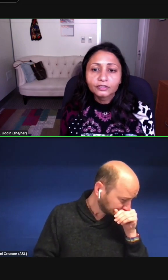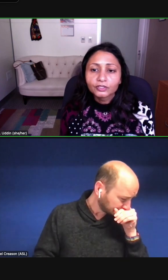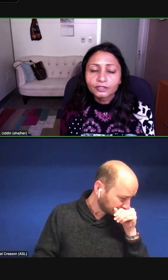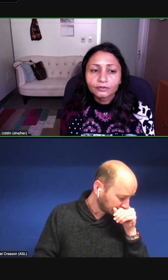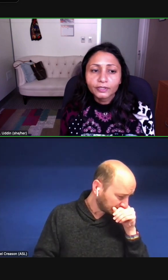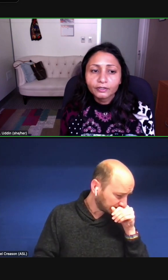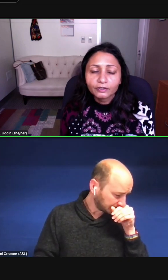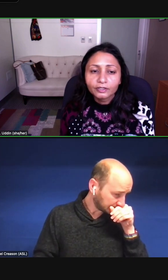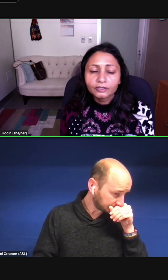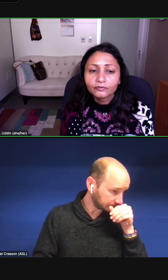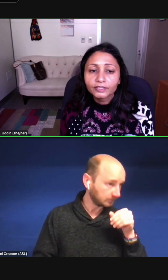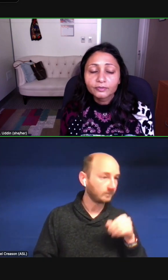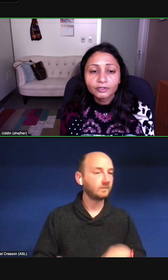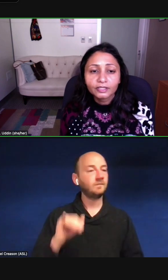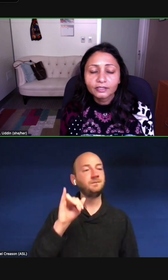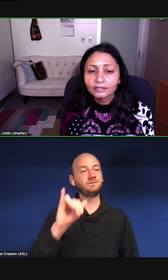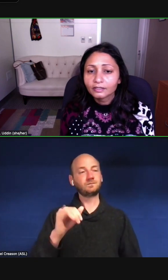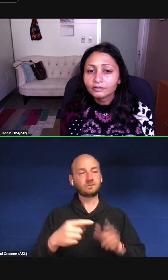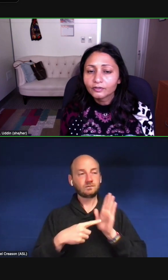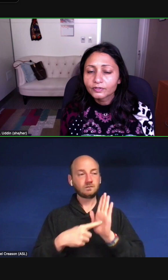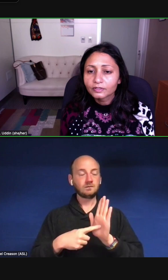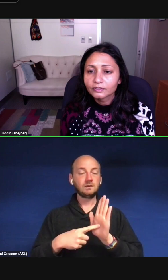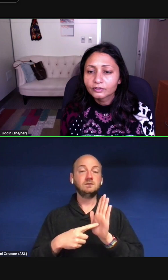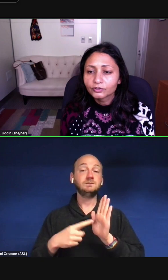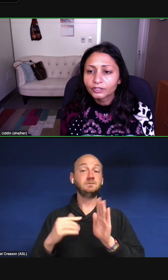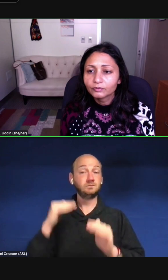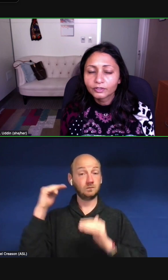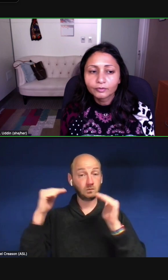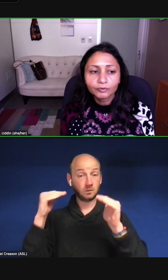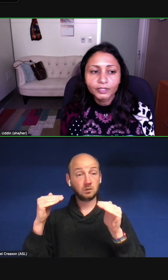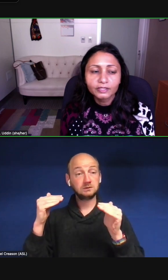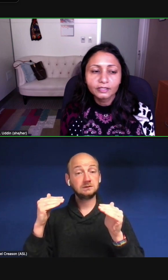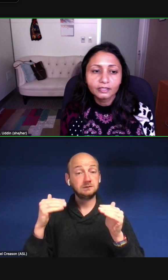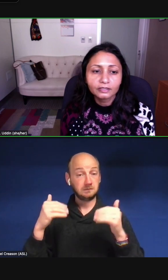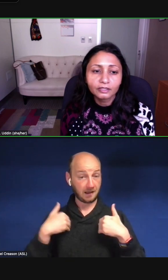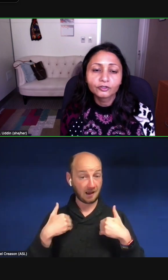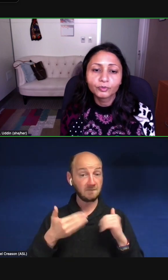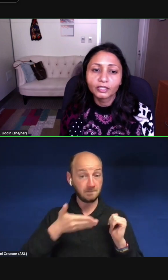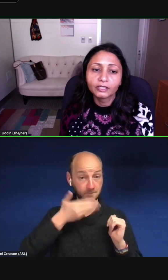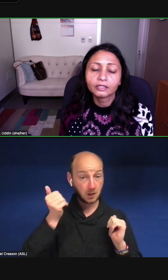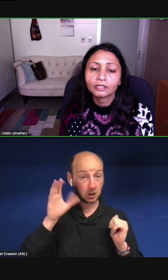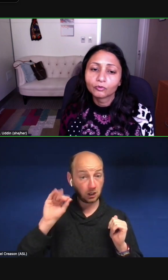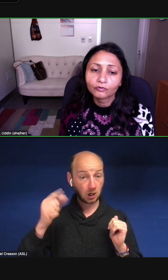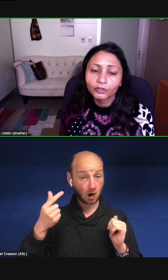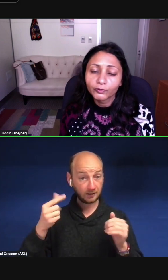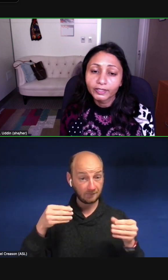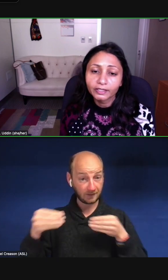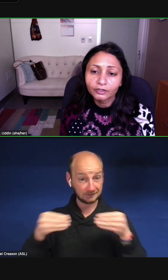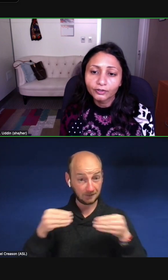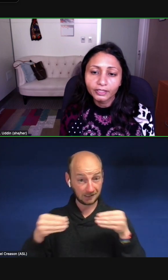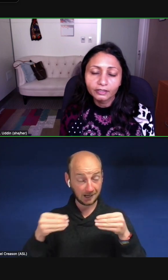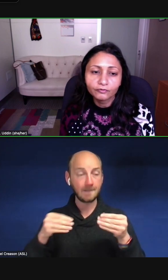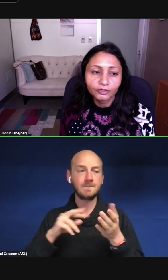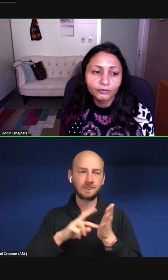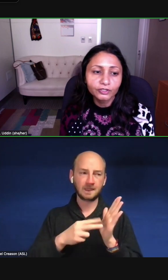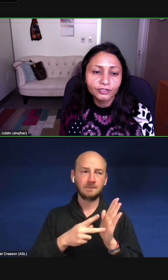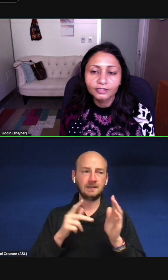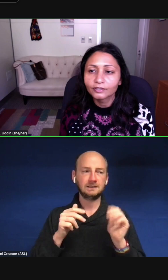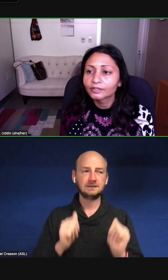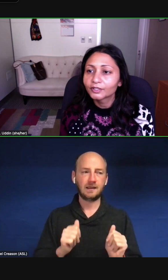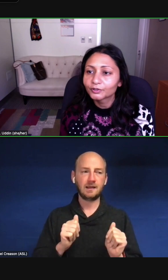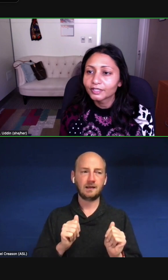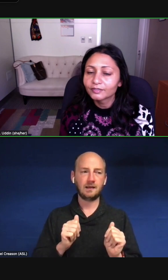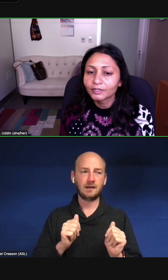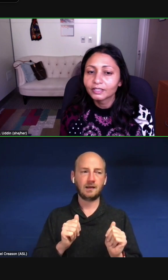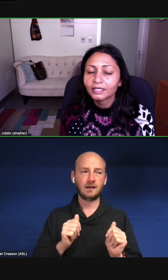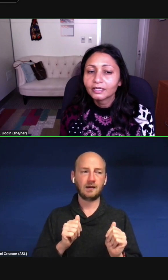So this suggests that greater cognitive flexibility in adults is associated with the propensity to occupy more frequently occurring configurations